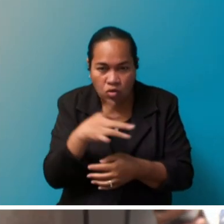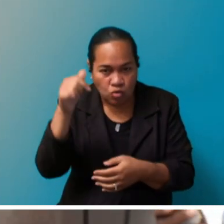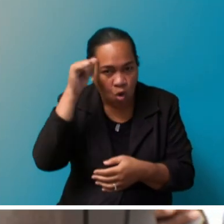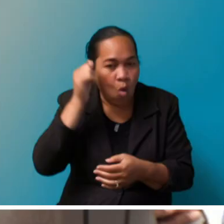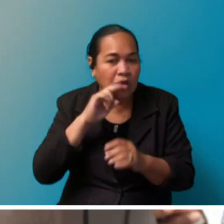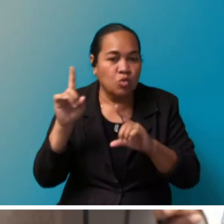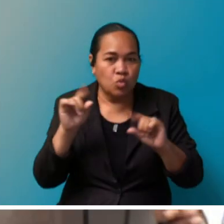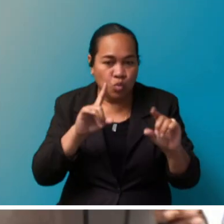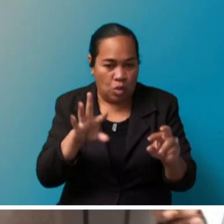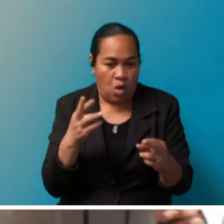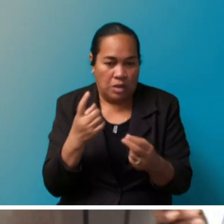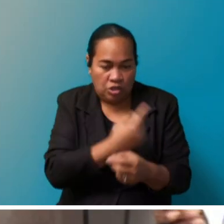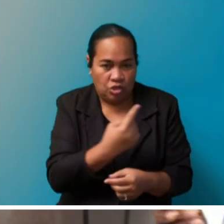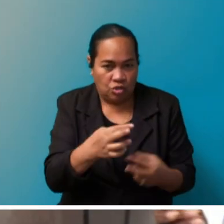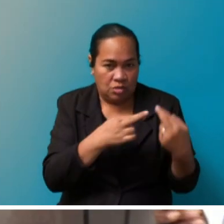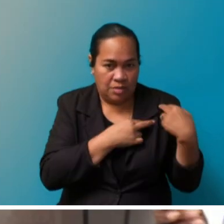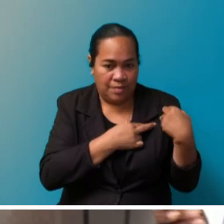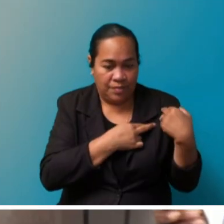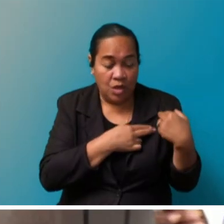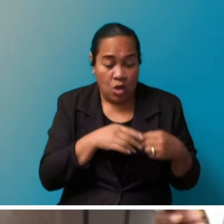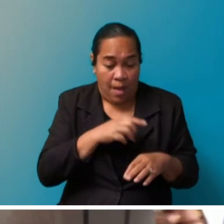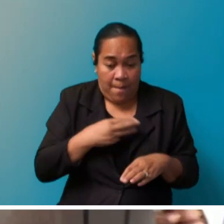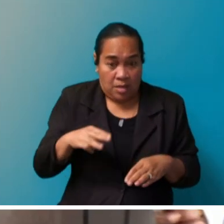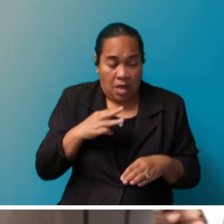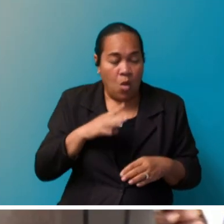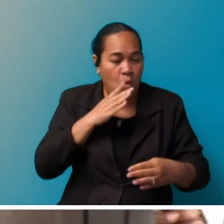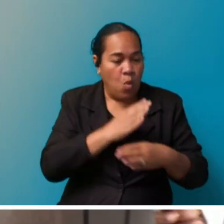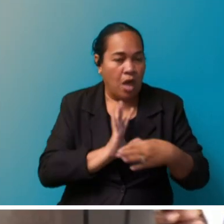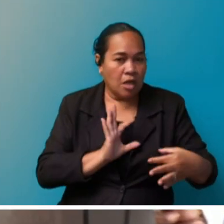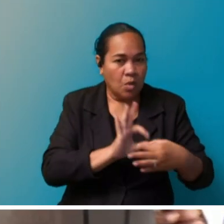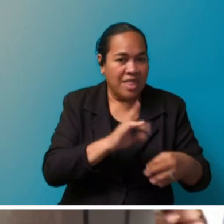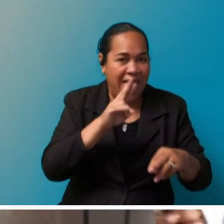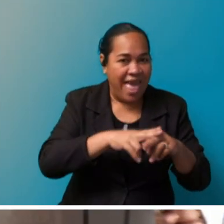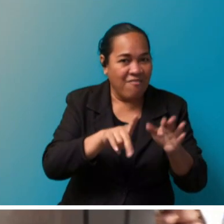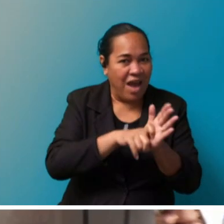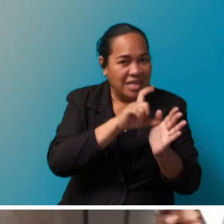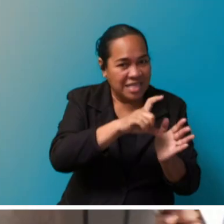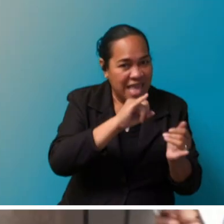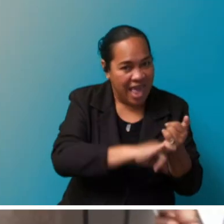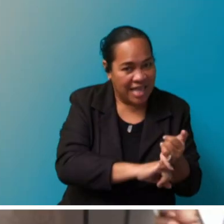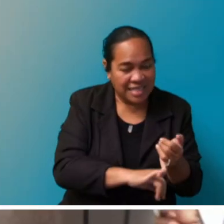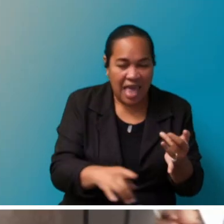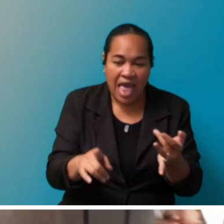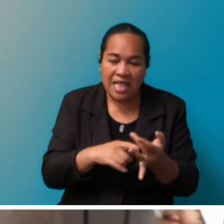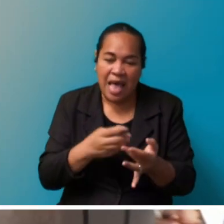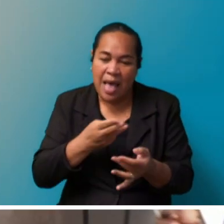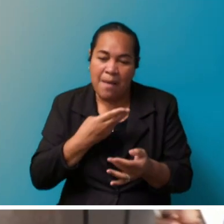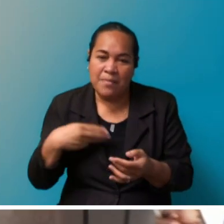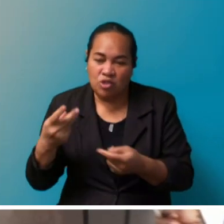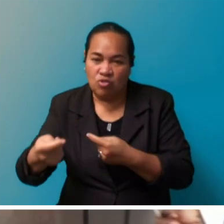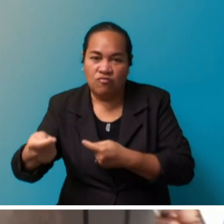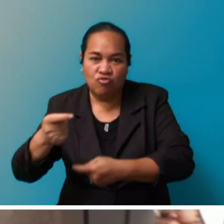mechanism, meanwhile, will allow the ministry to work with FRCS, the Ministry of Trade and Biosecurity Authority of Fiji, to